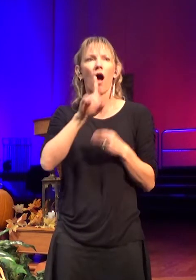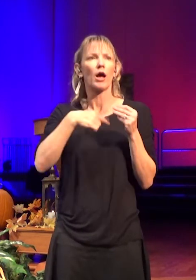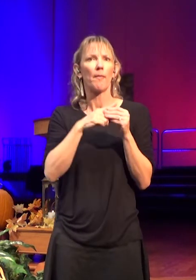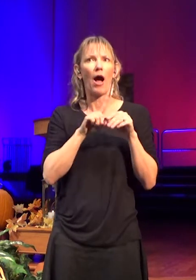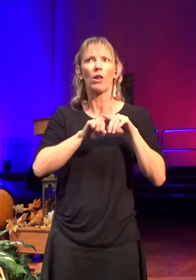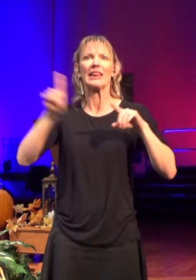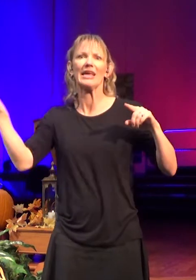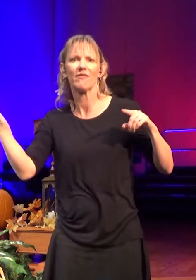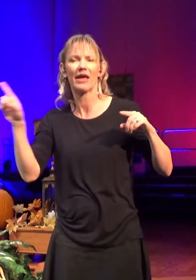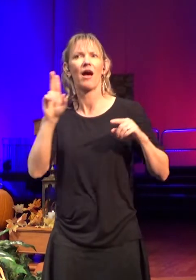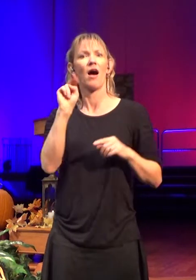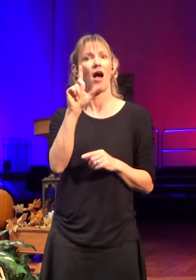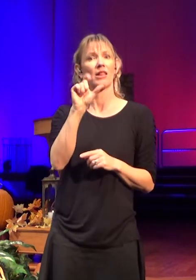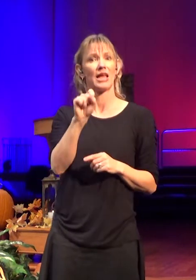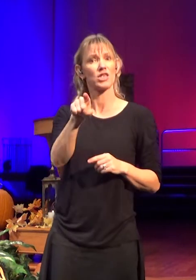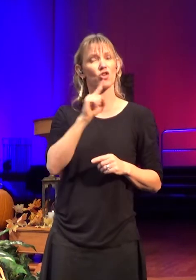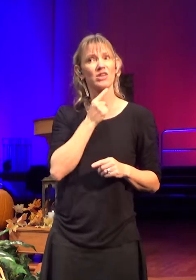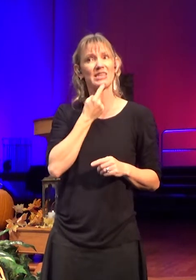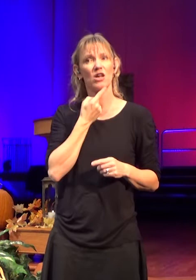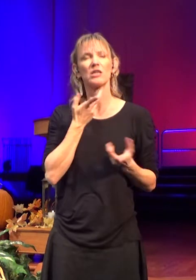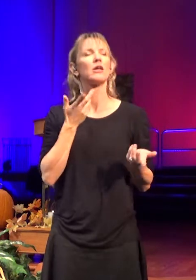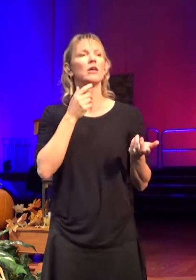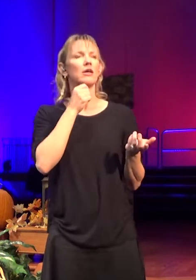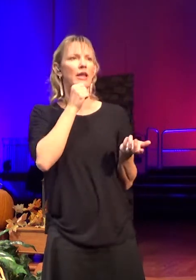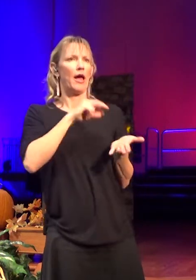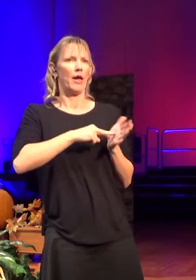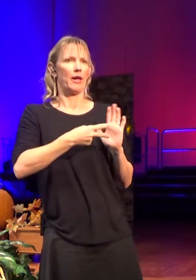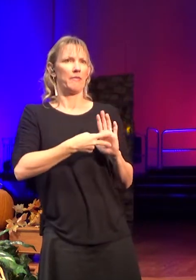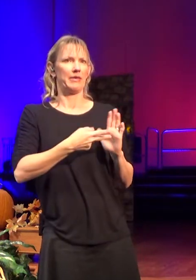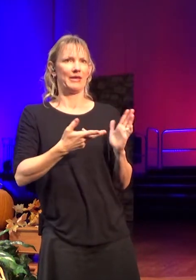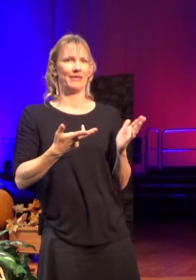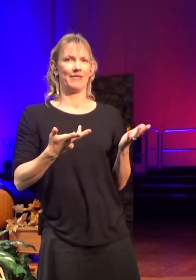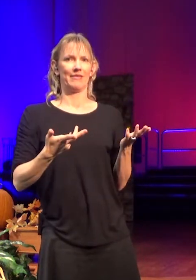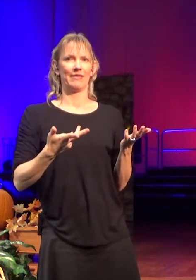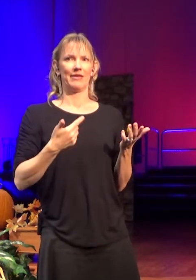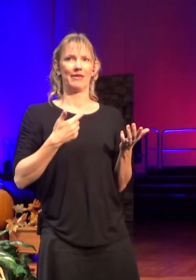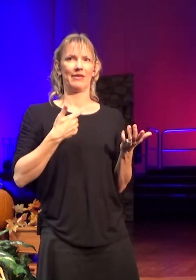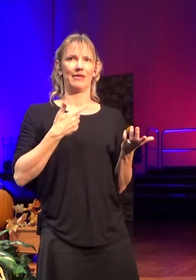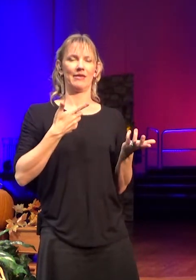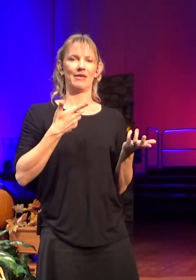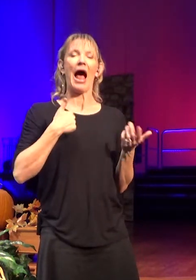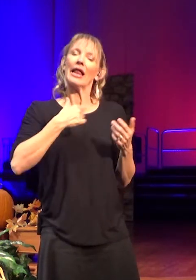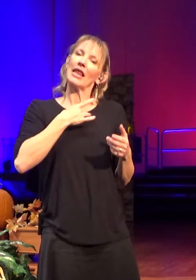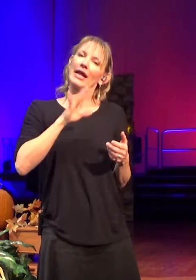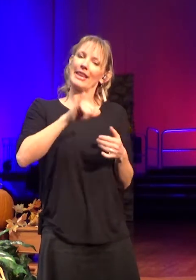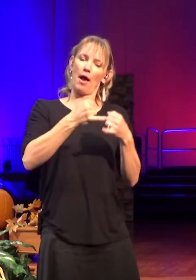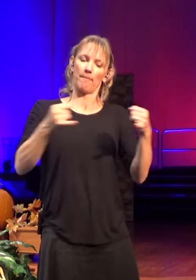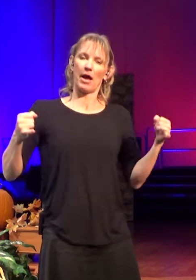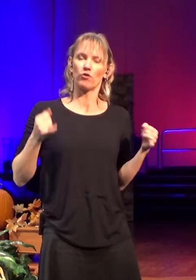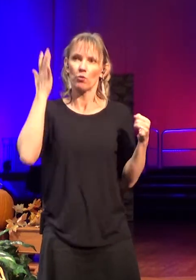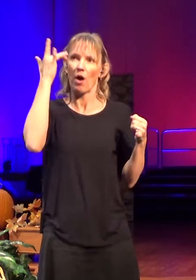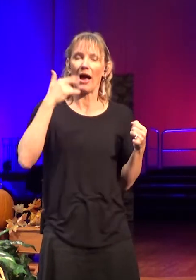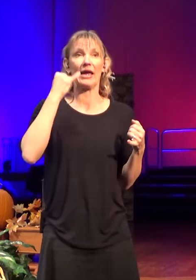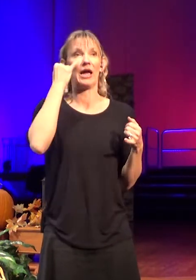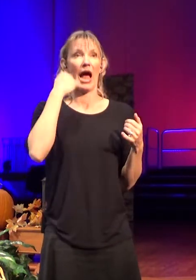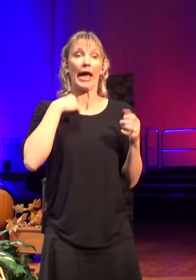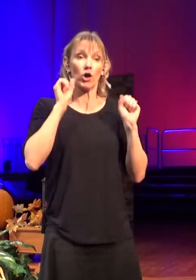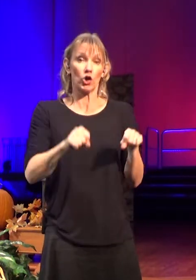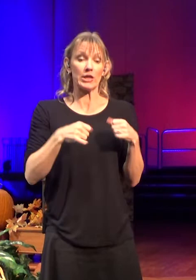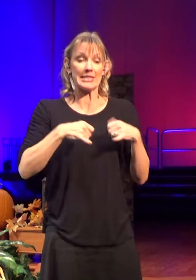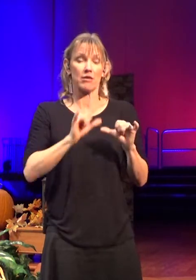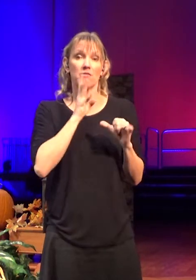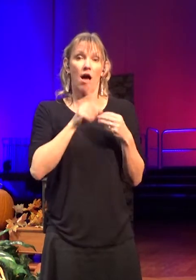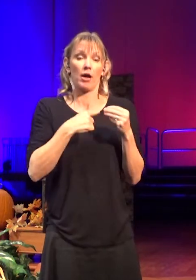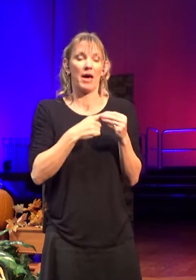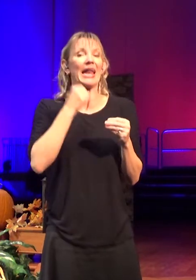about leaving unless you're serious. And I liked it because it wasn't that I couldn't talk about leaving. It's just that if I was going to talk about it, I had to